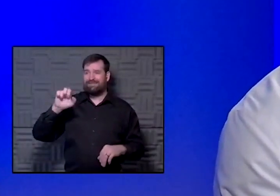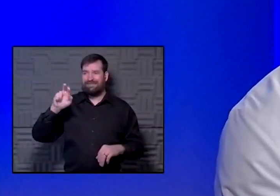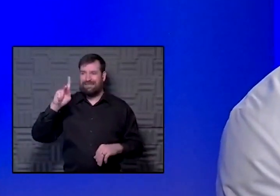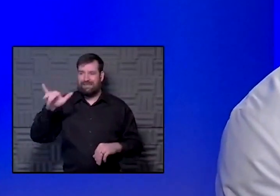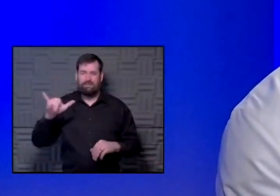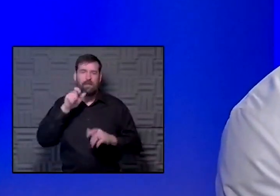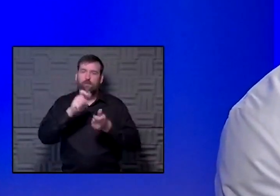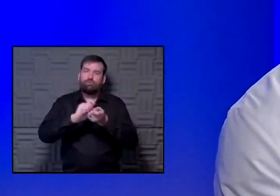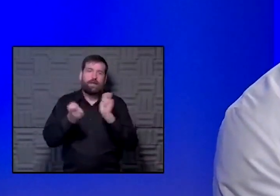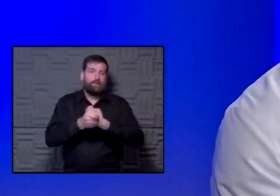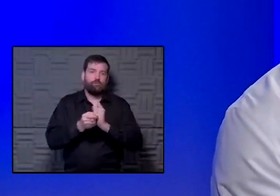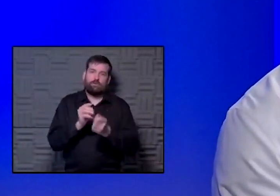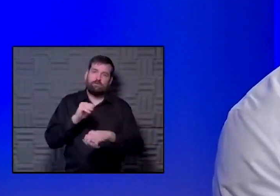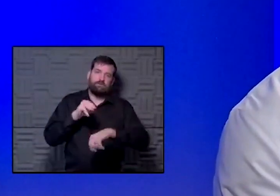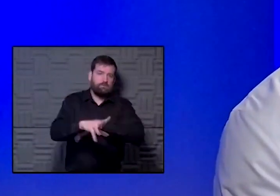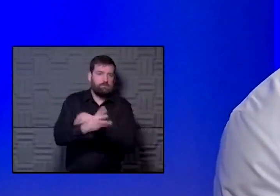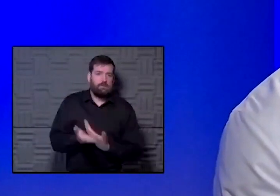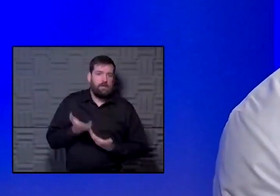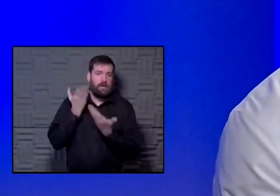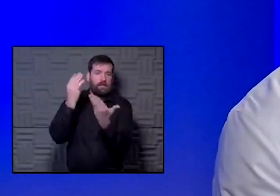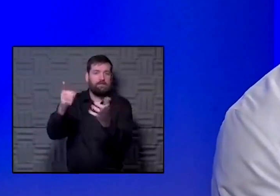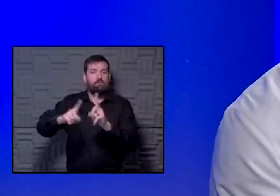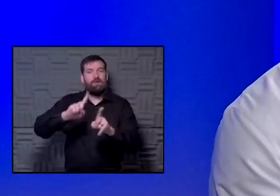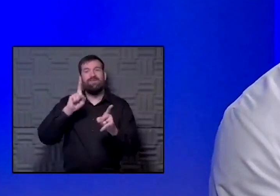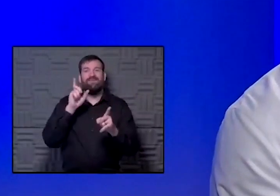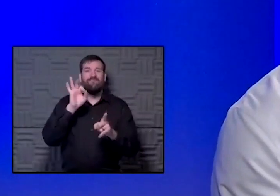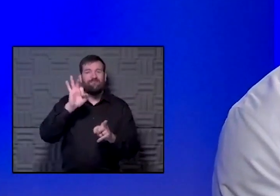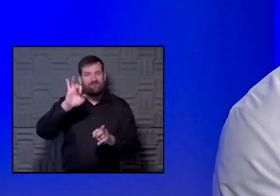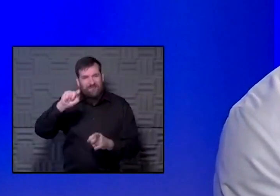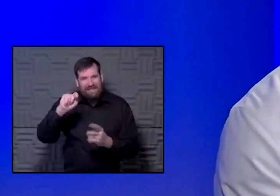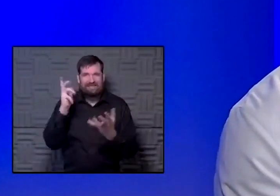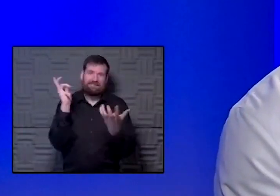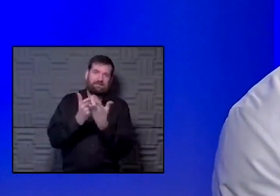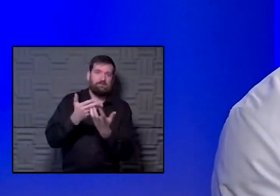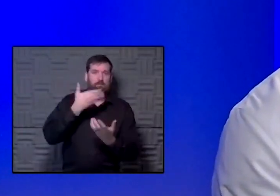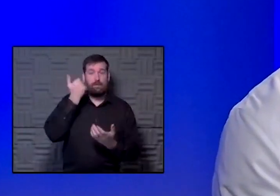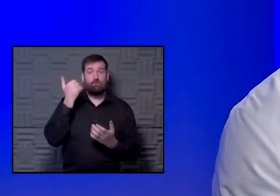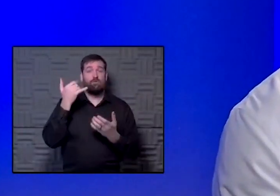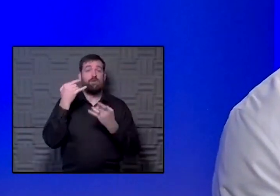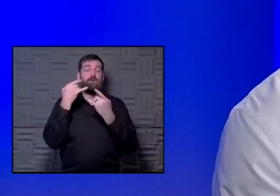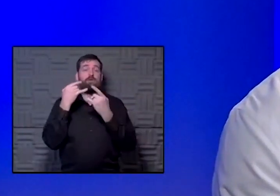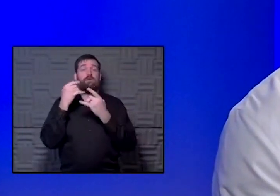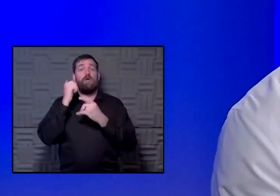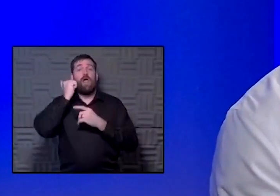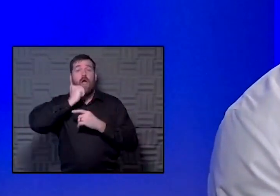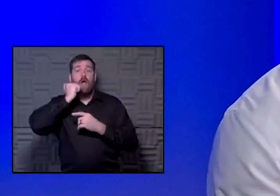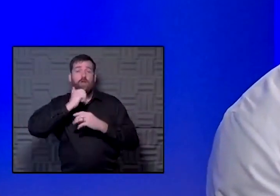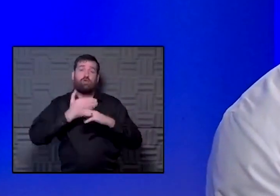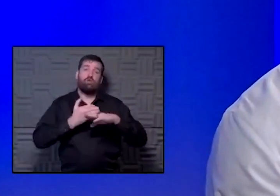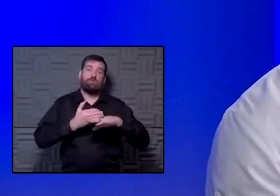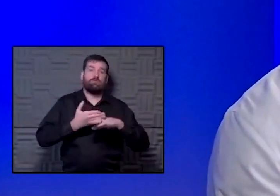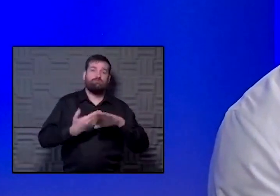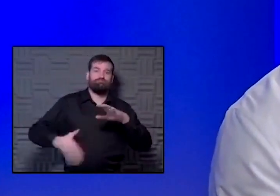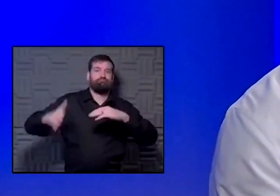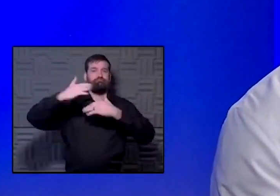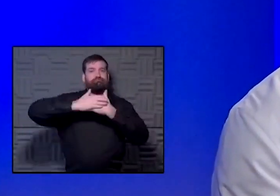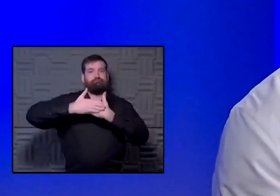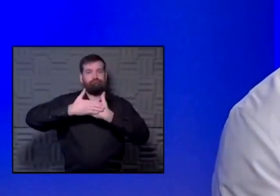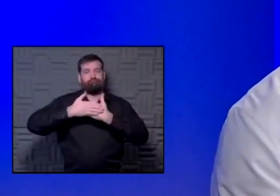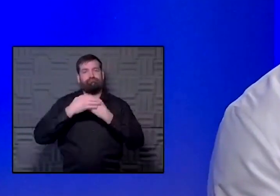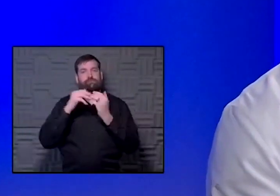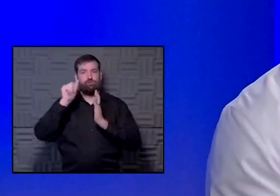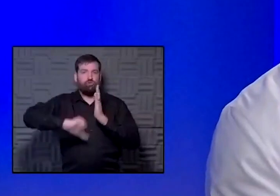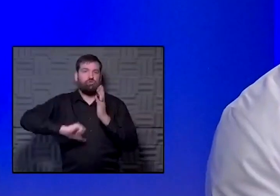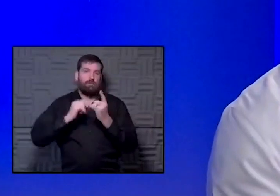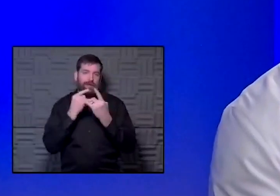any guidance, but what we want to do is make that fit better. And that's what the cotton mask over the surgical mask does, and that's what those